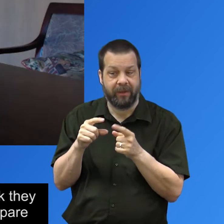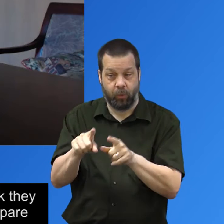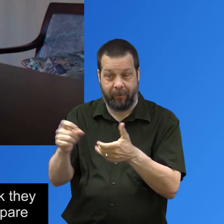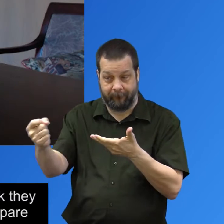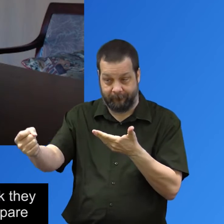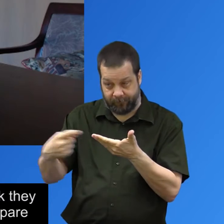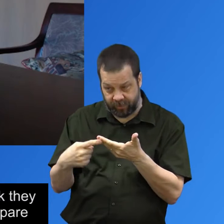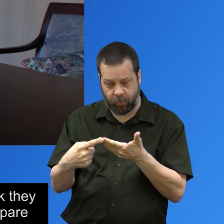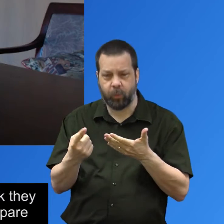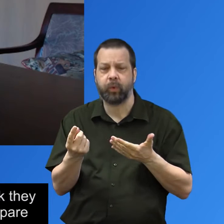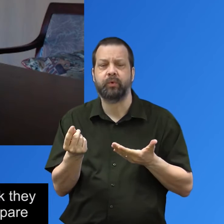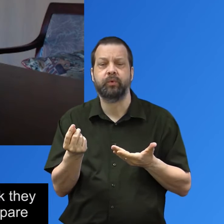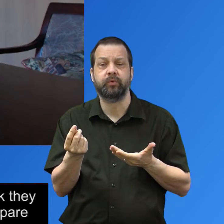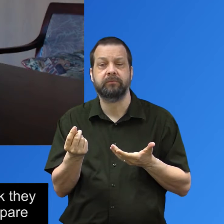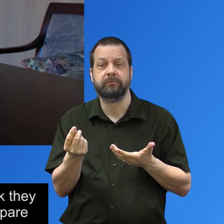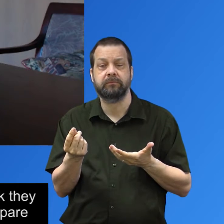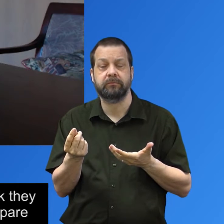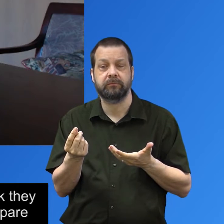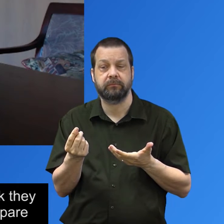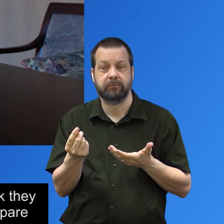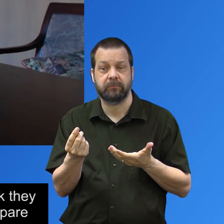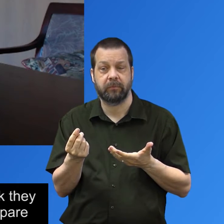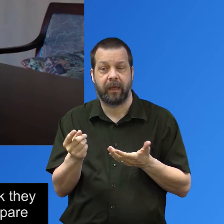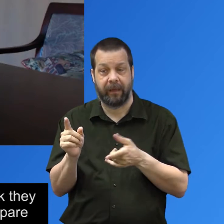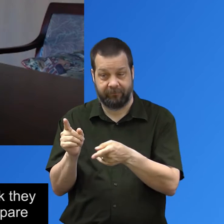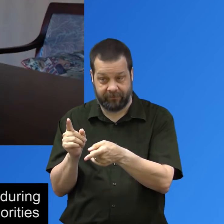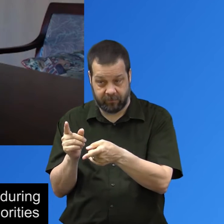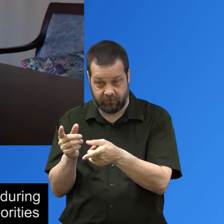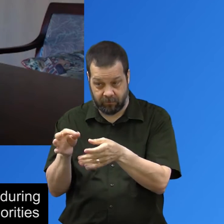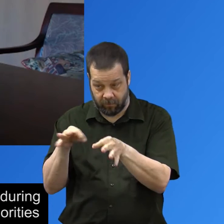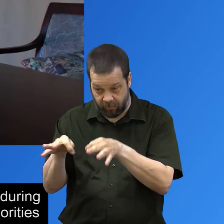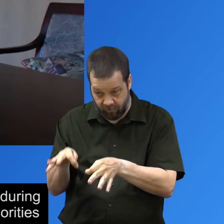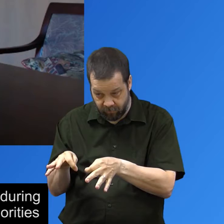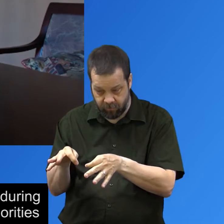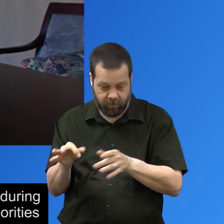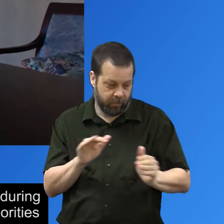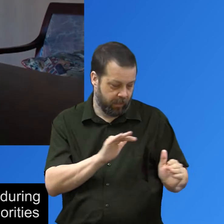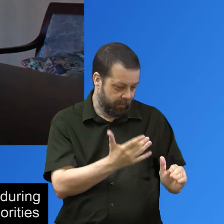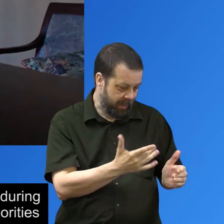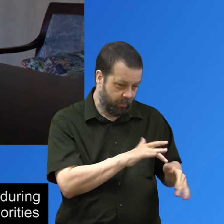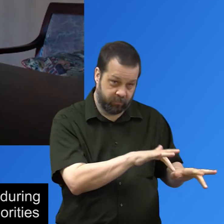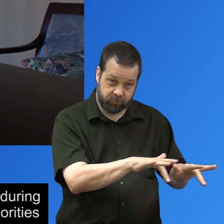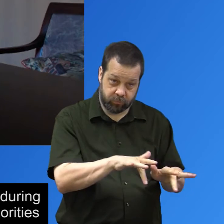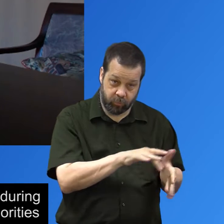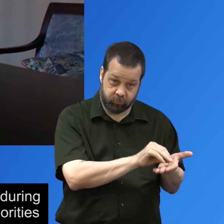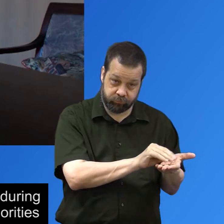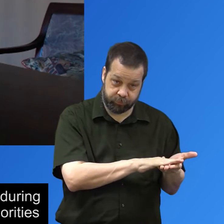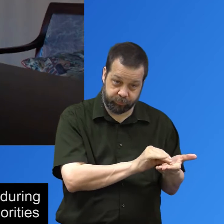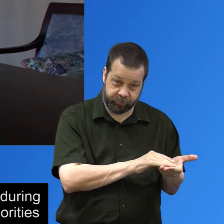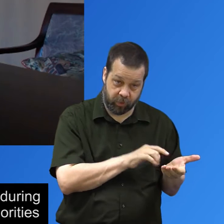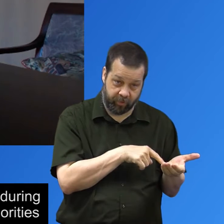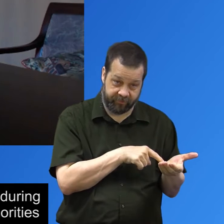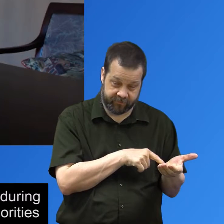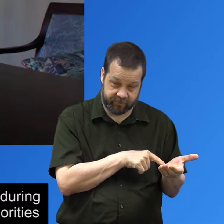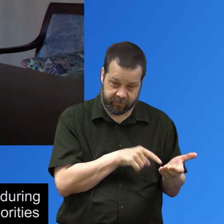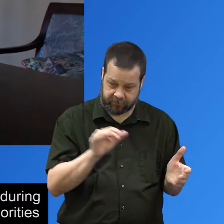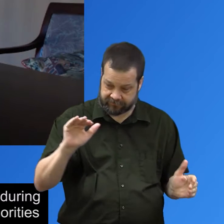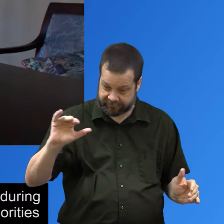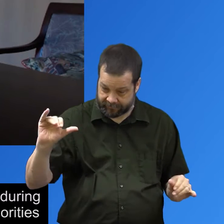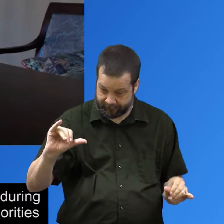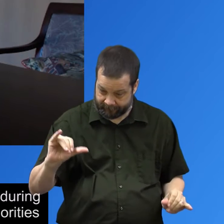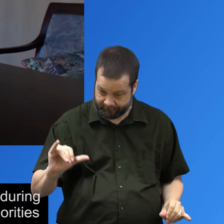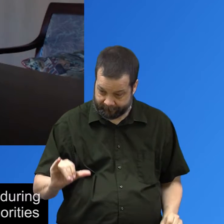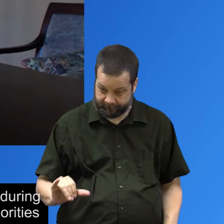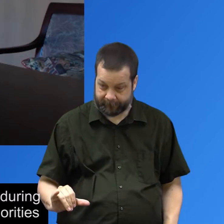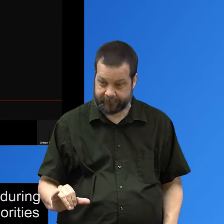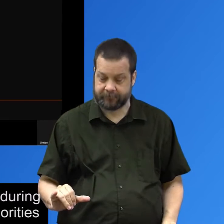think they were doing at the time they got those alerts. We compare this recall to the quantitative data taken by the device during